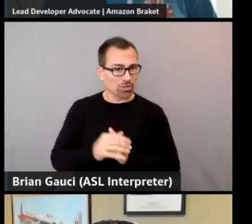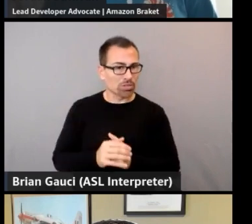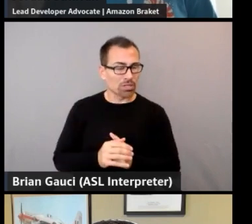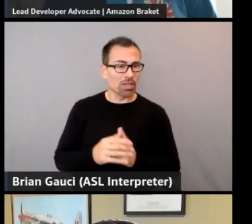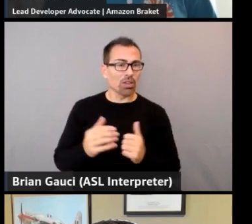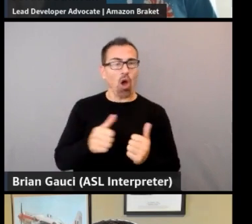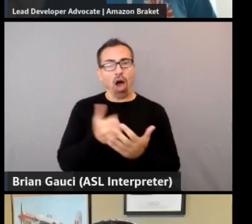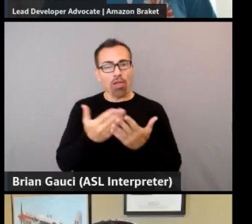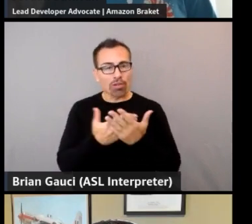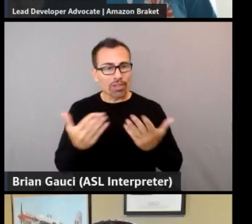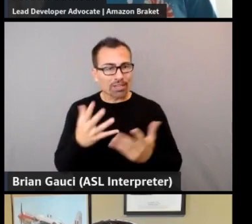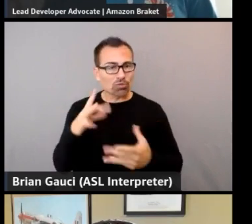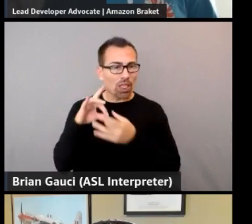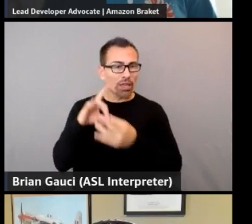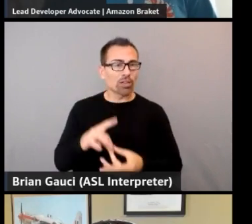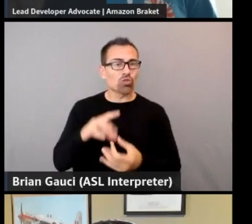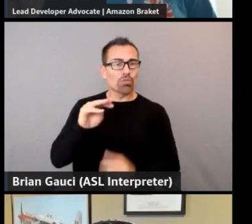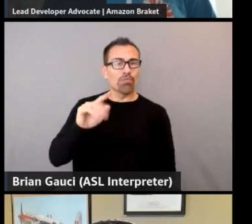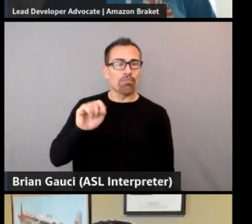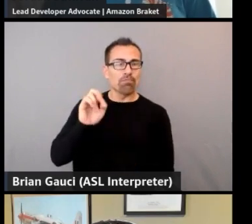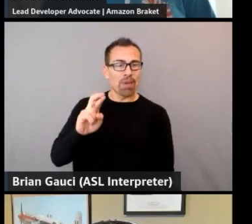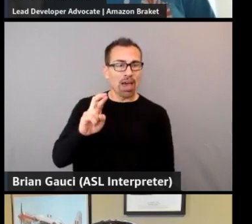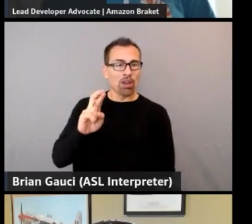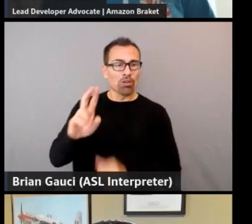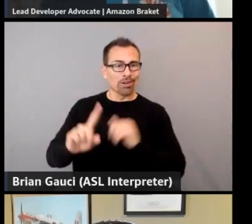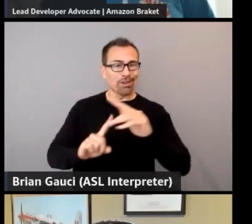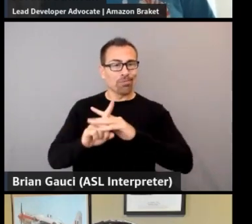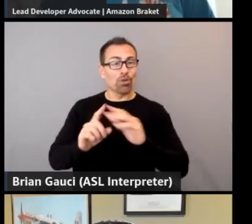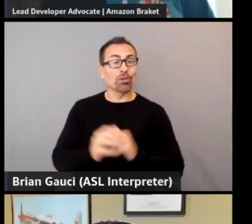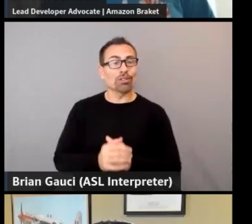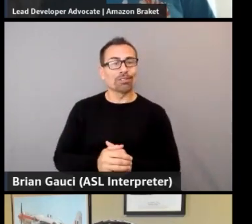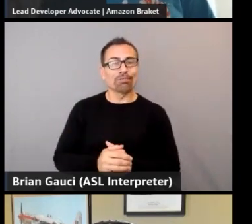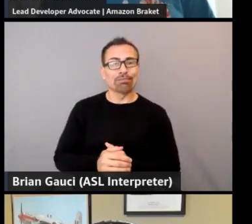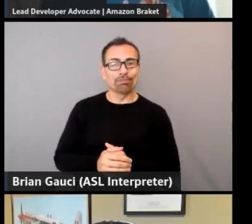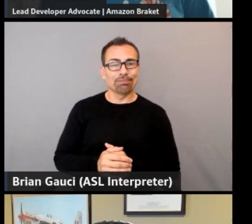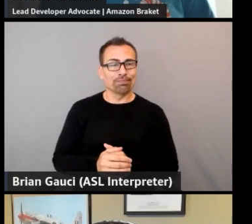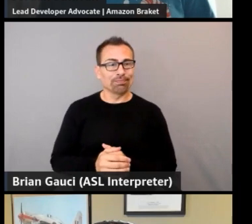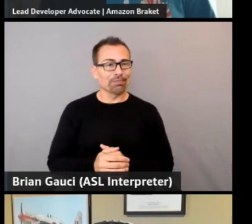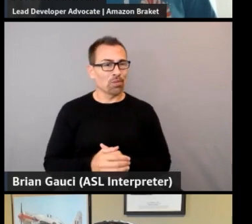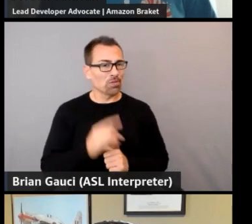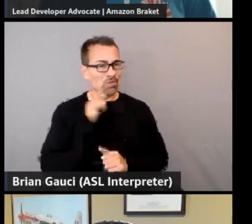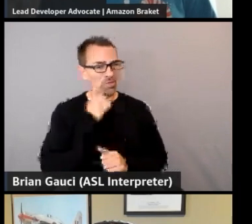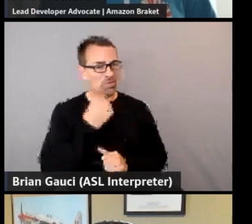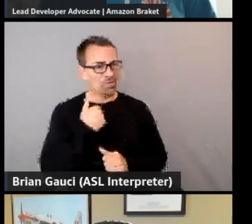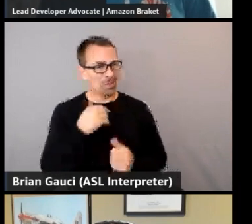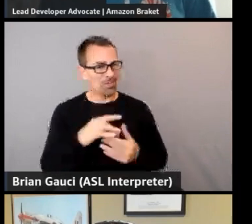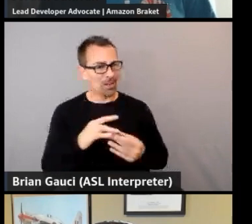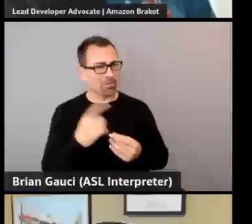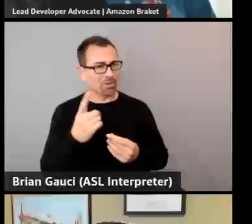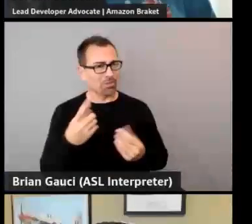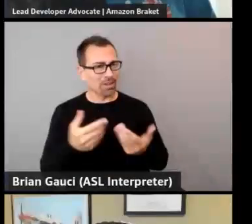emerge. Very cool. So we got a comment from someone asking,